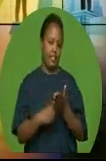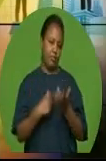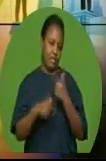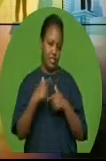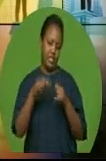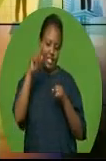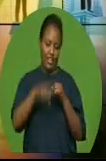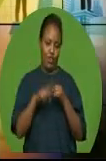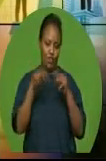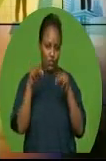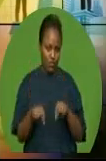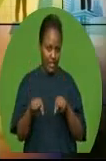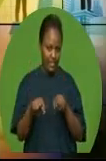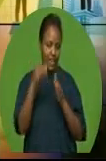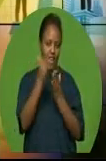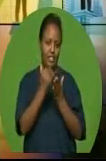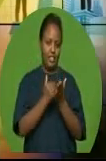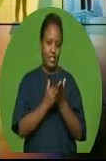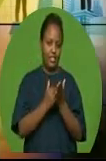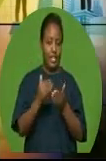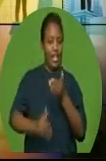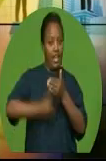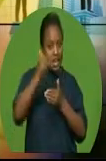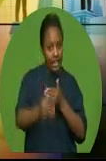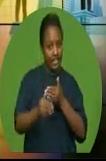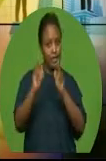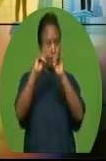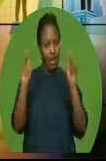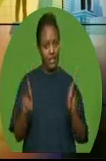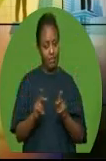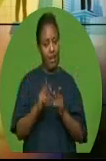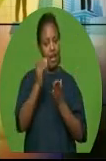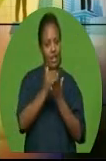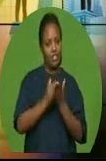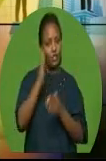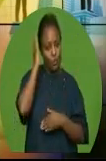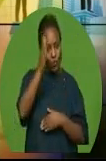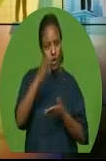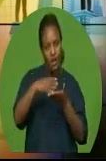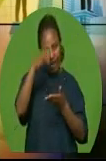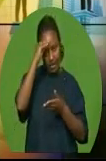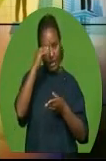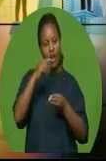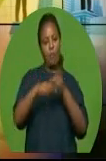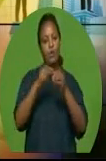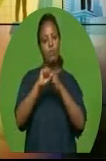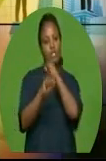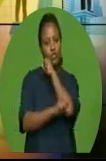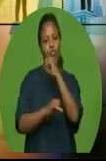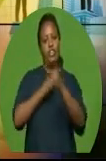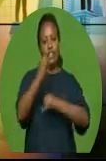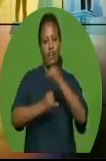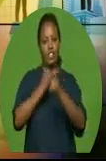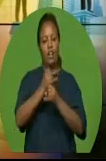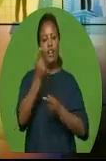Students, this brings us to the end of today's lesson. In your next plasma lesson, you will learn about the